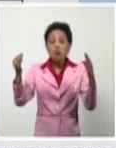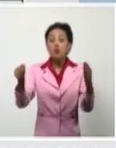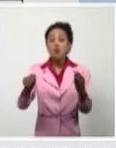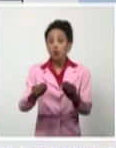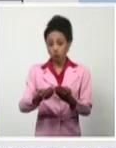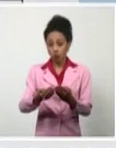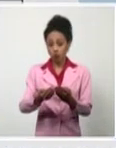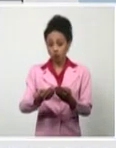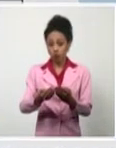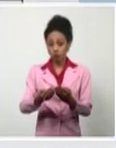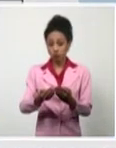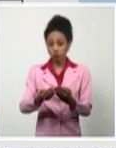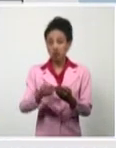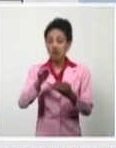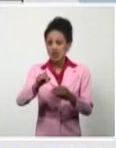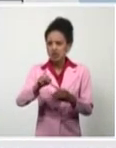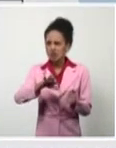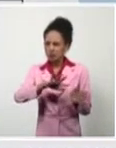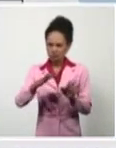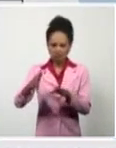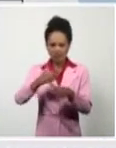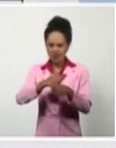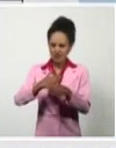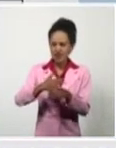for a lethality in the world of